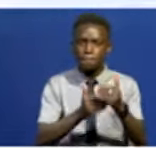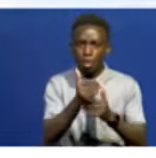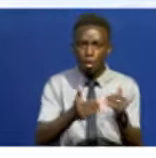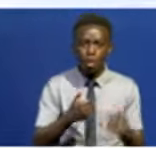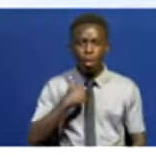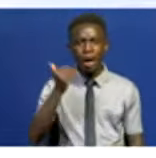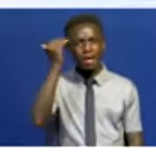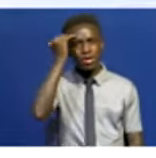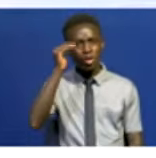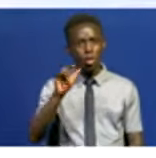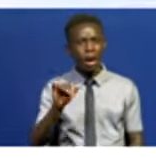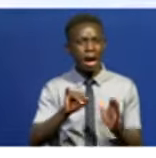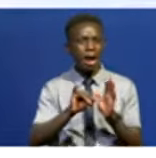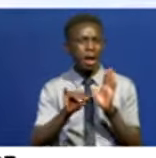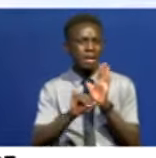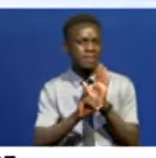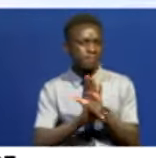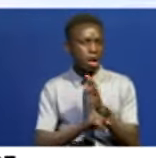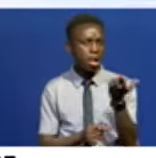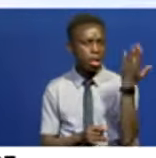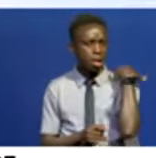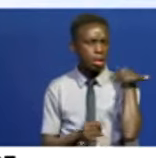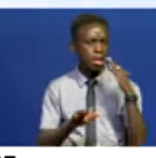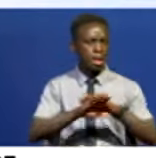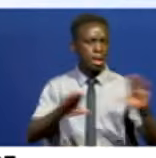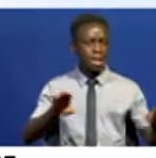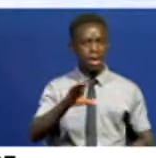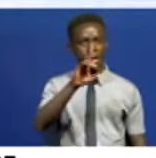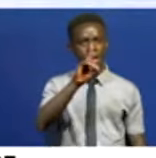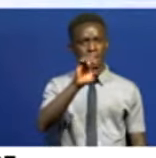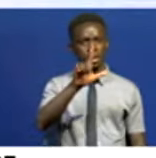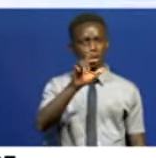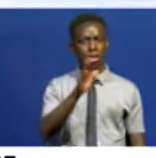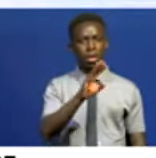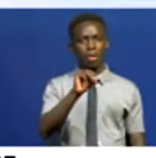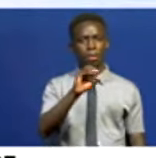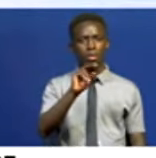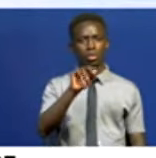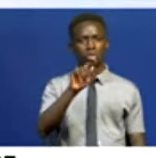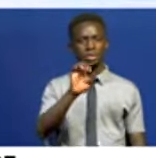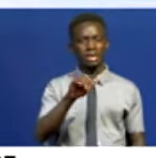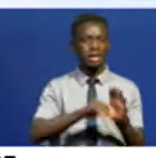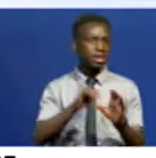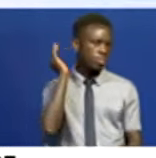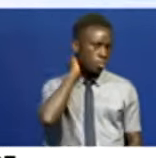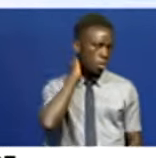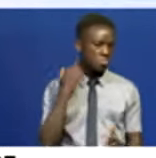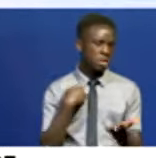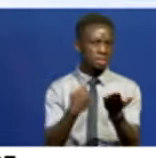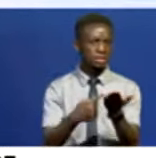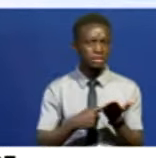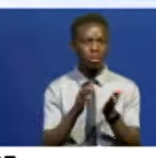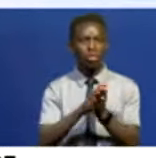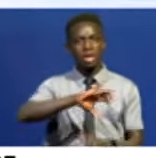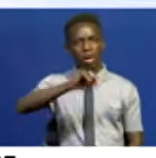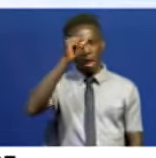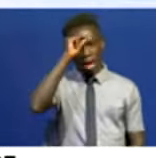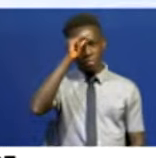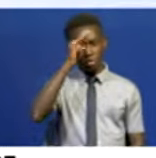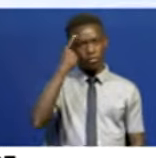former land that belonged to Del Monte in Muranga. I have discussed with the county government of Muranga. They have set